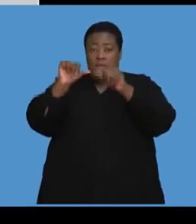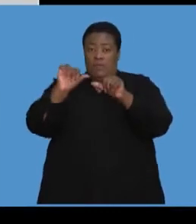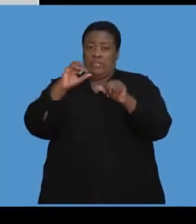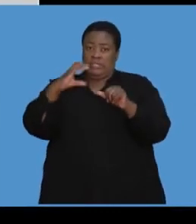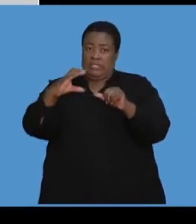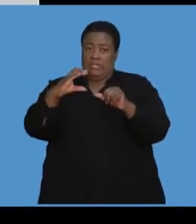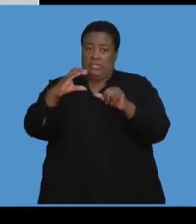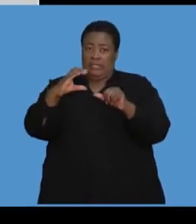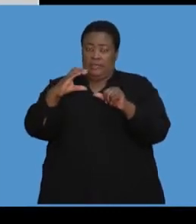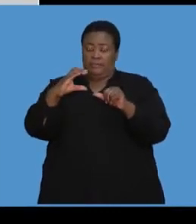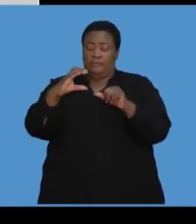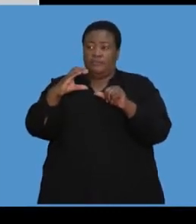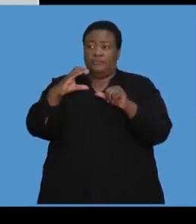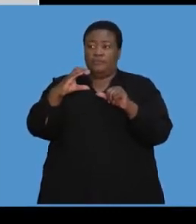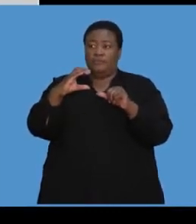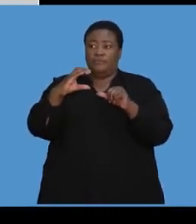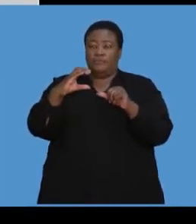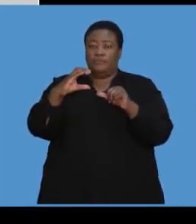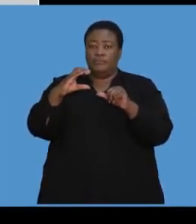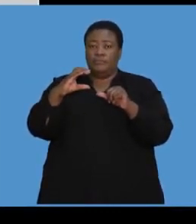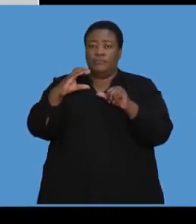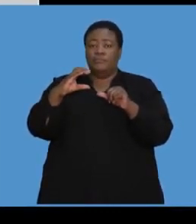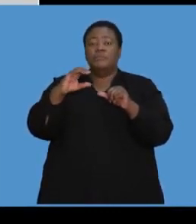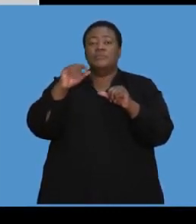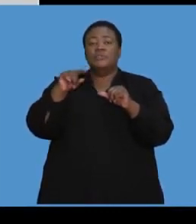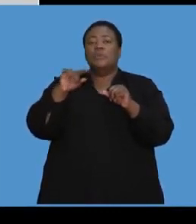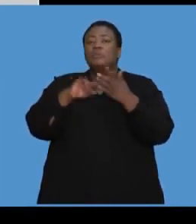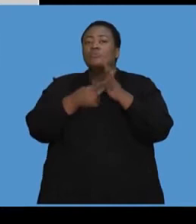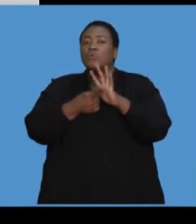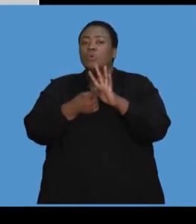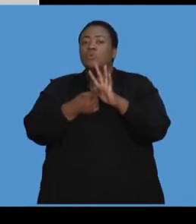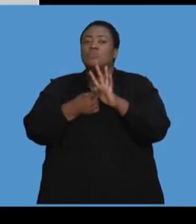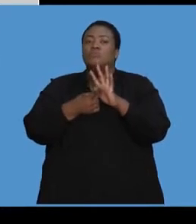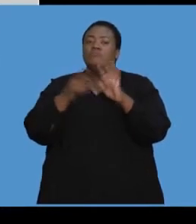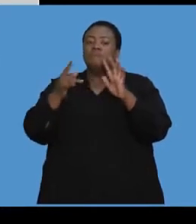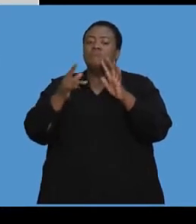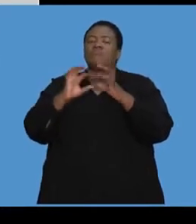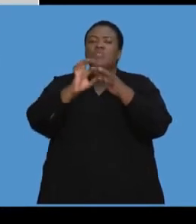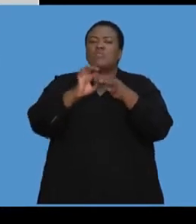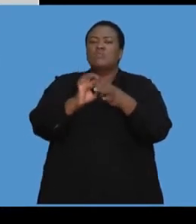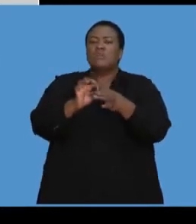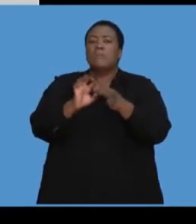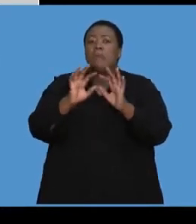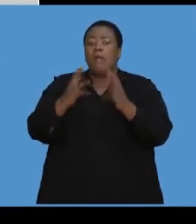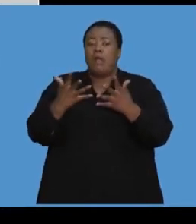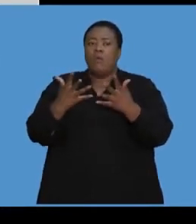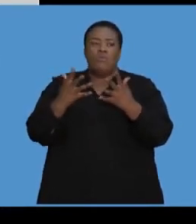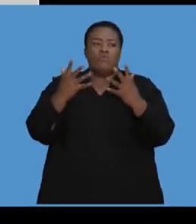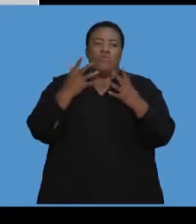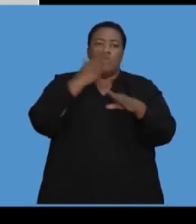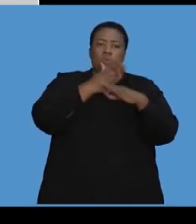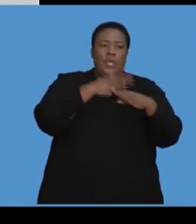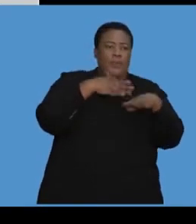the relationship between unemployment and inflation. Illustrates the relationship between unemployment and